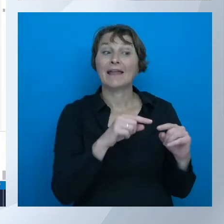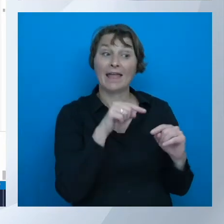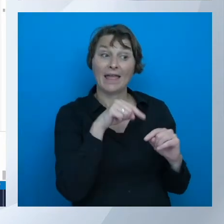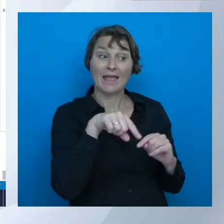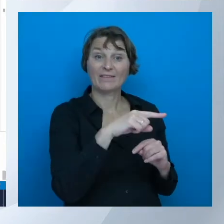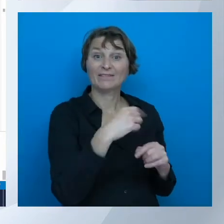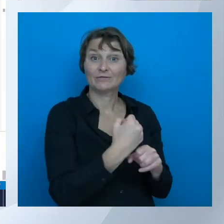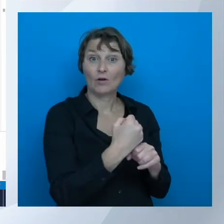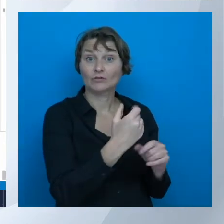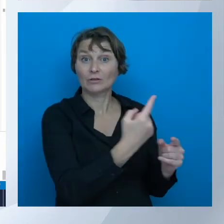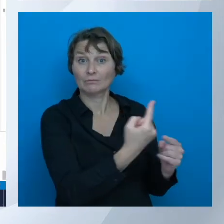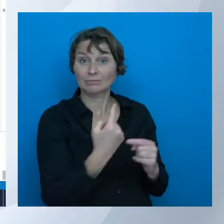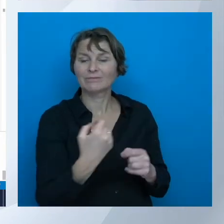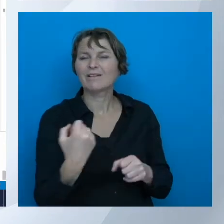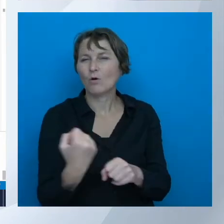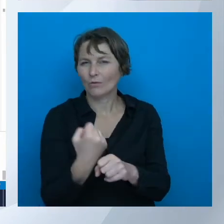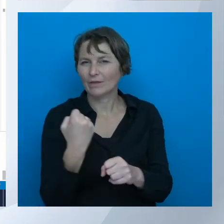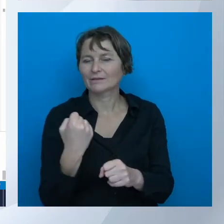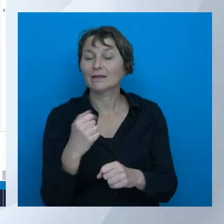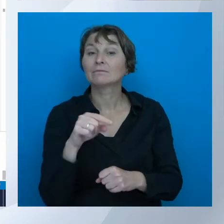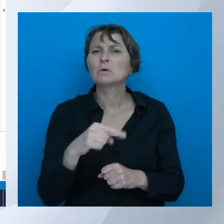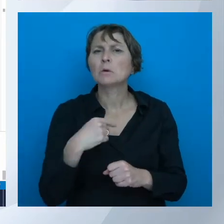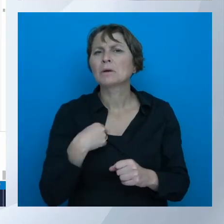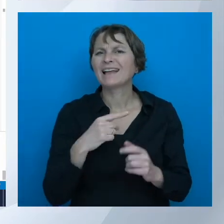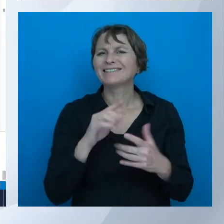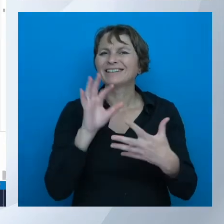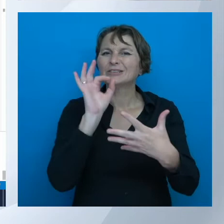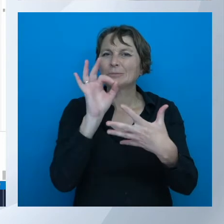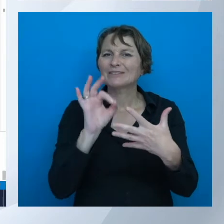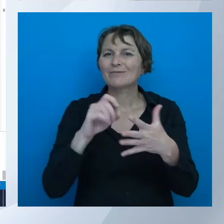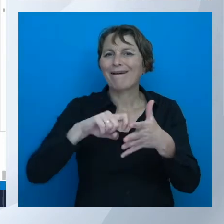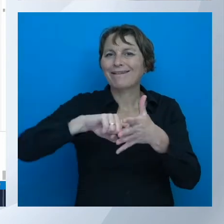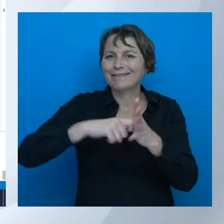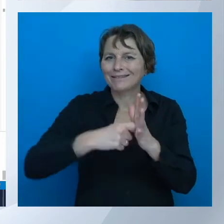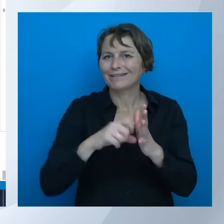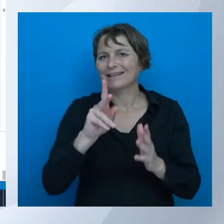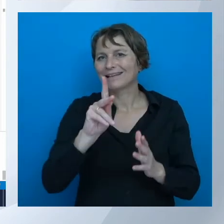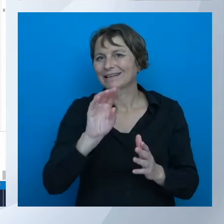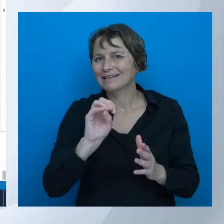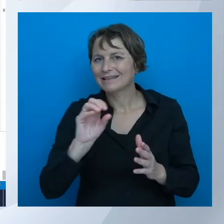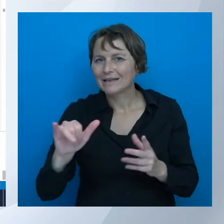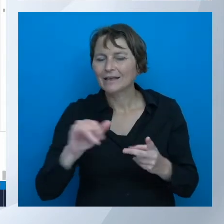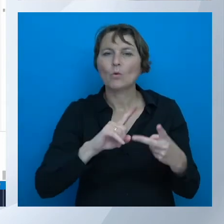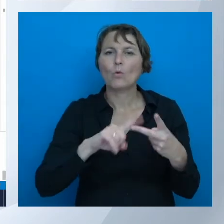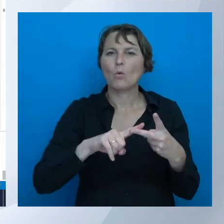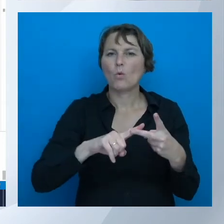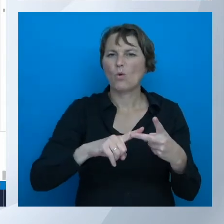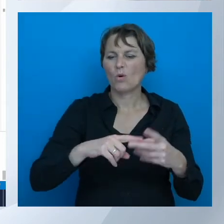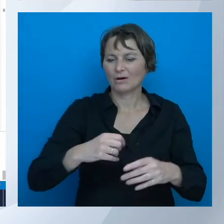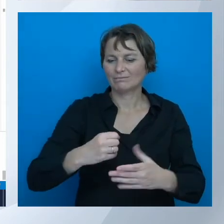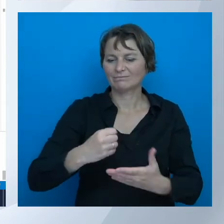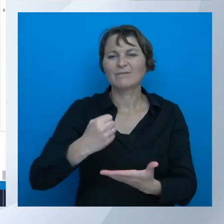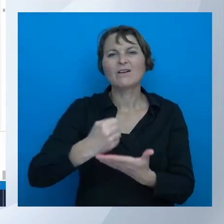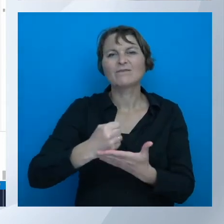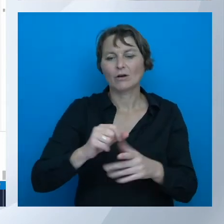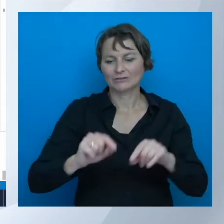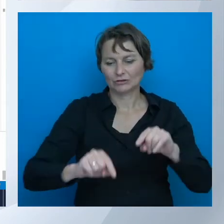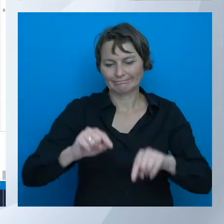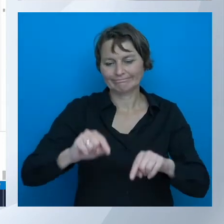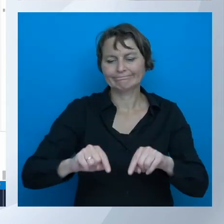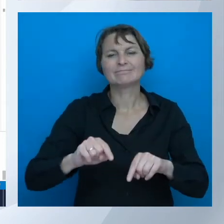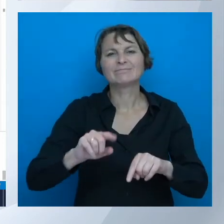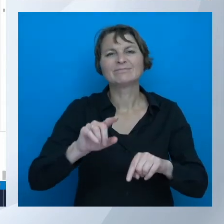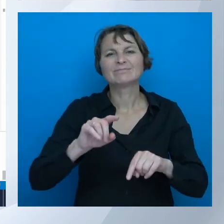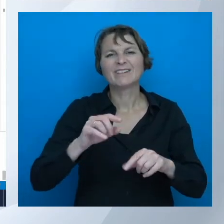specify either a key, you can specify a function key, and then anyone with that function key can call your function. But what